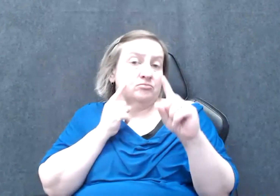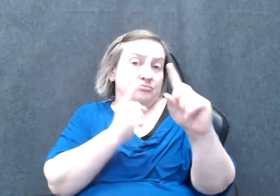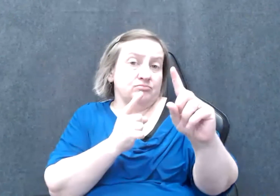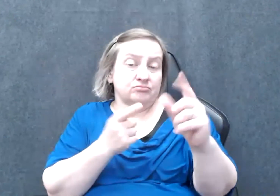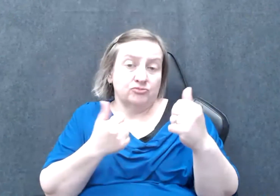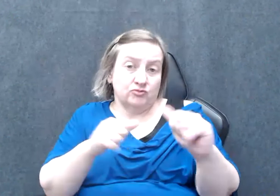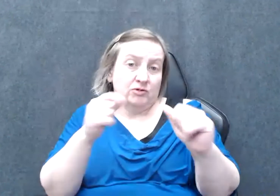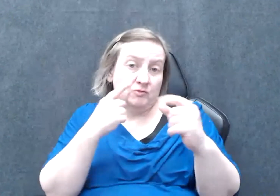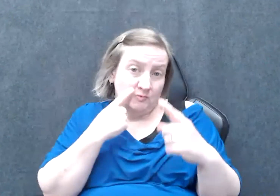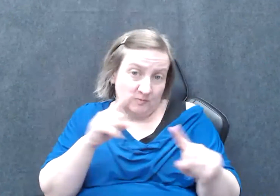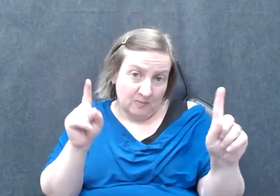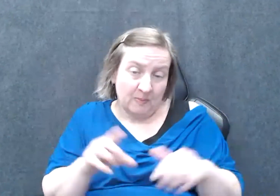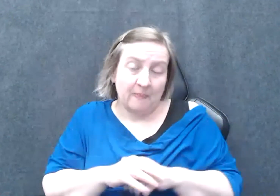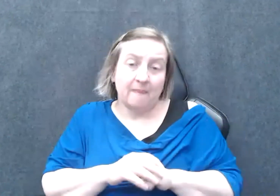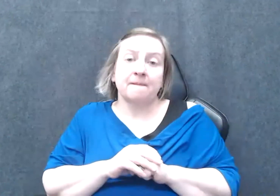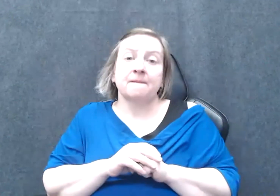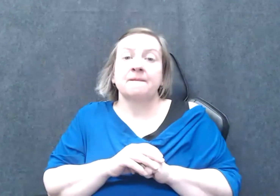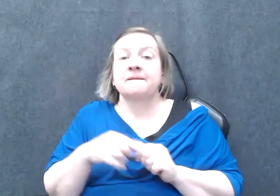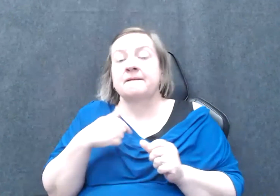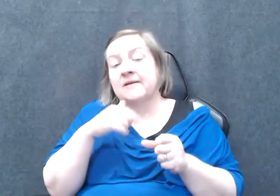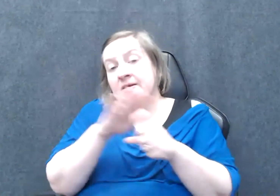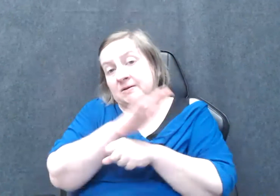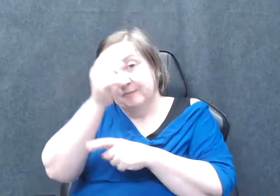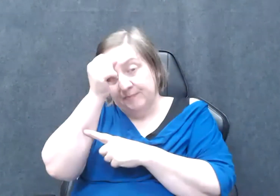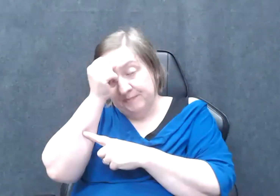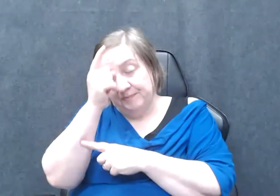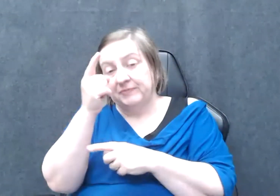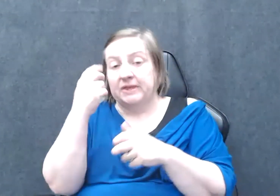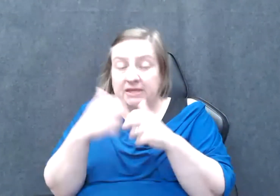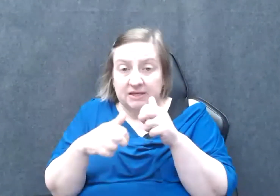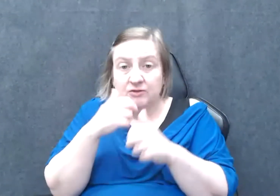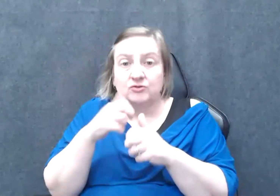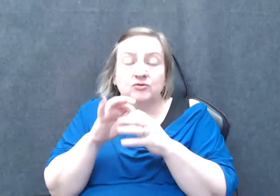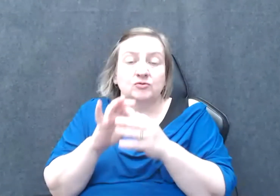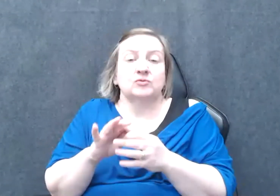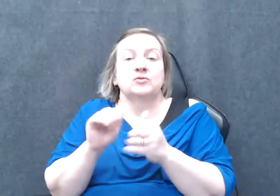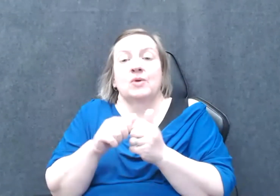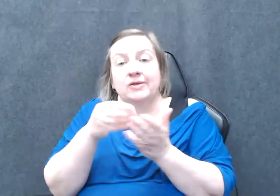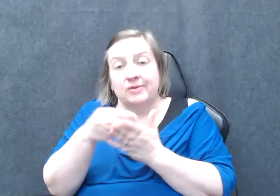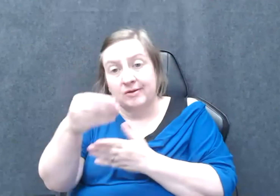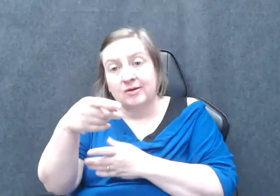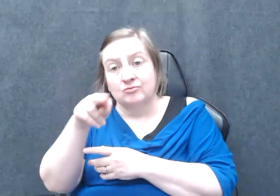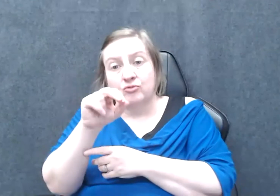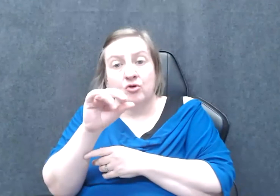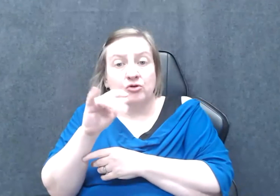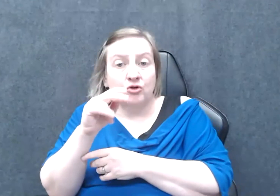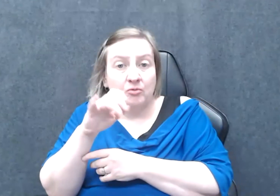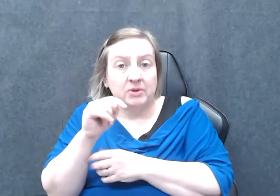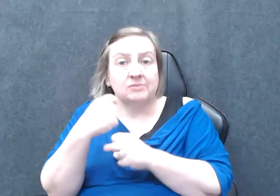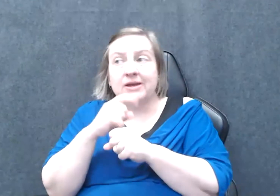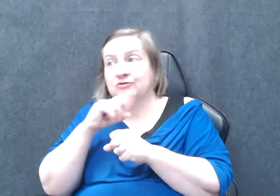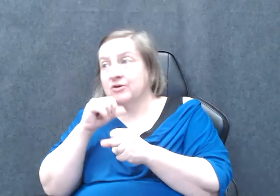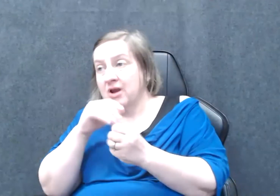to. But I completely understand the issues around procurement and making sure they're not biased, or